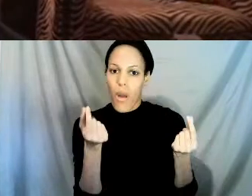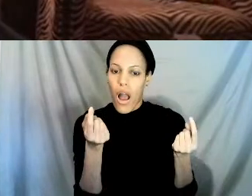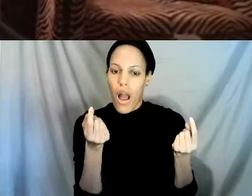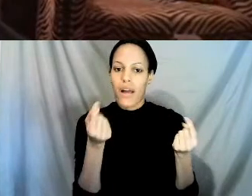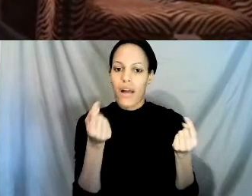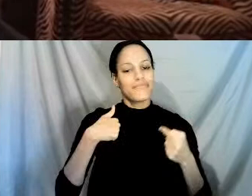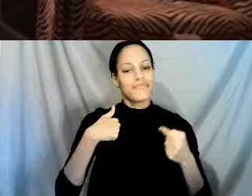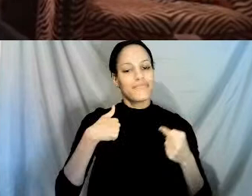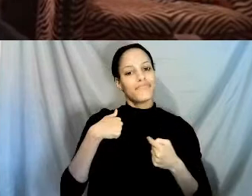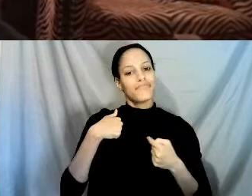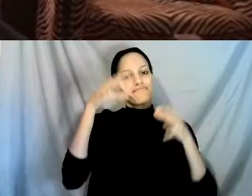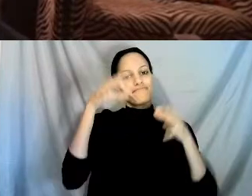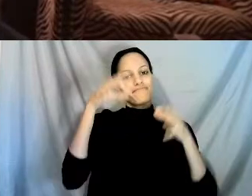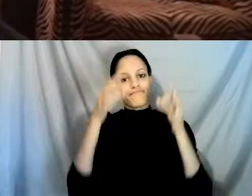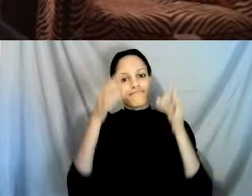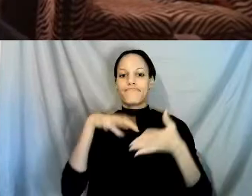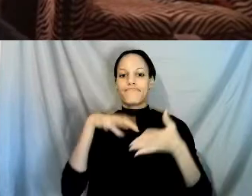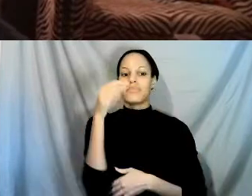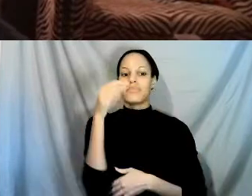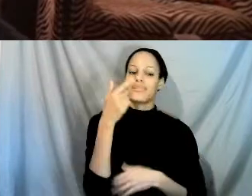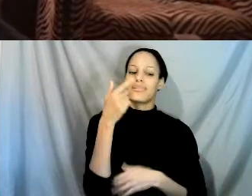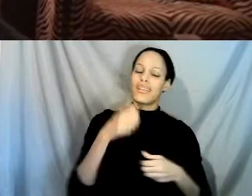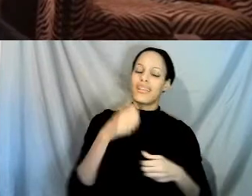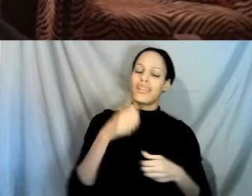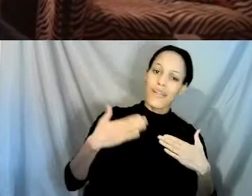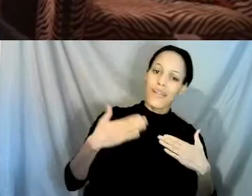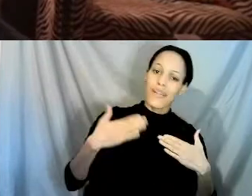joy. I choose color. I choose